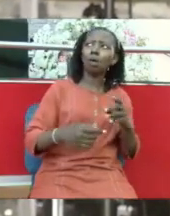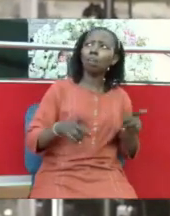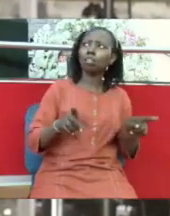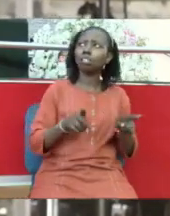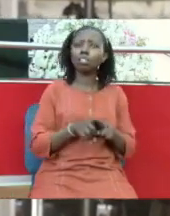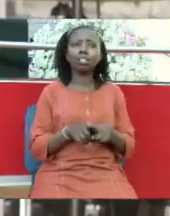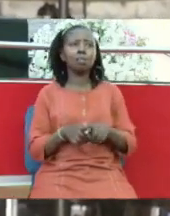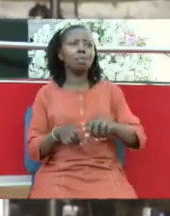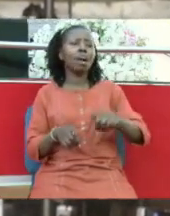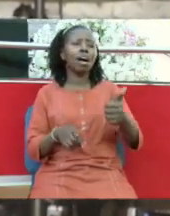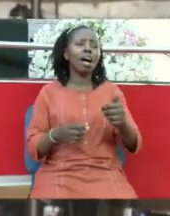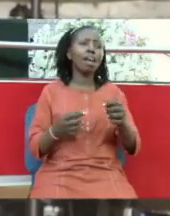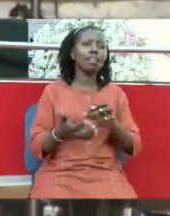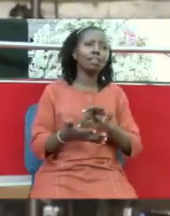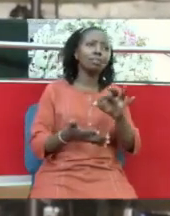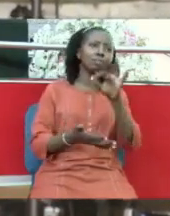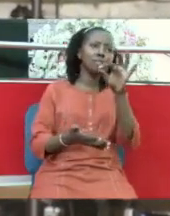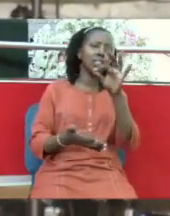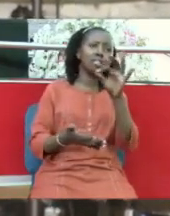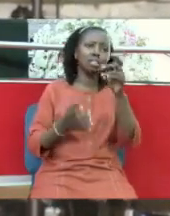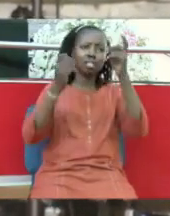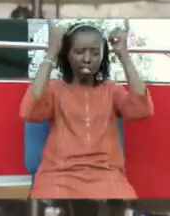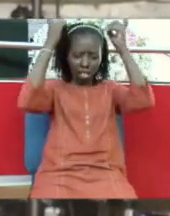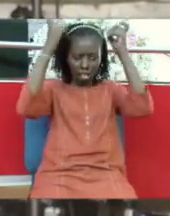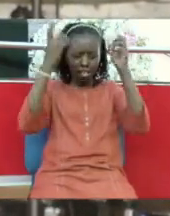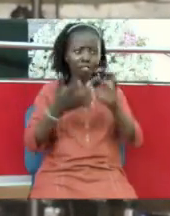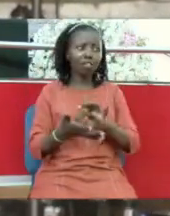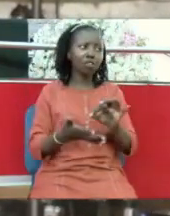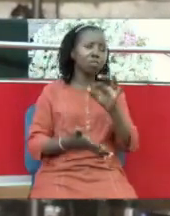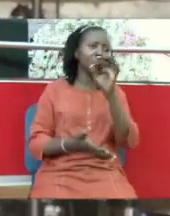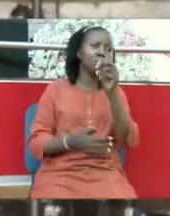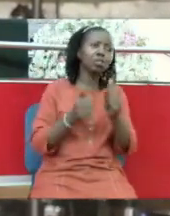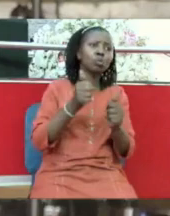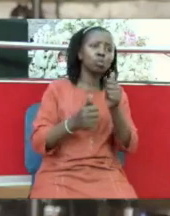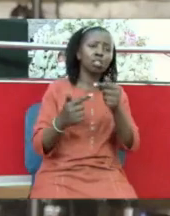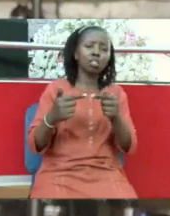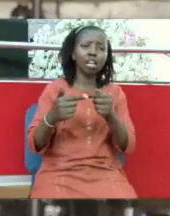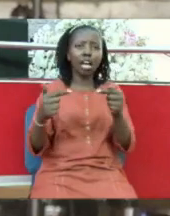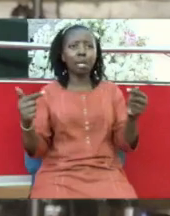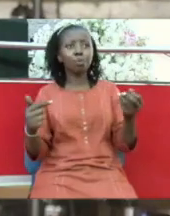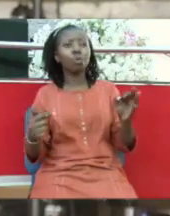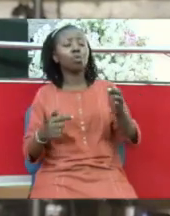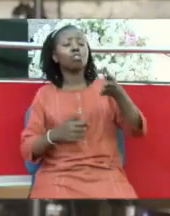All kinds of powerful evil forces which oppose God and his